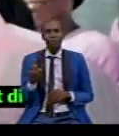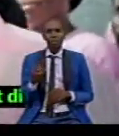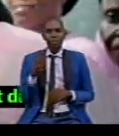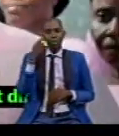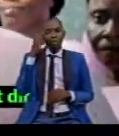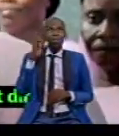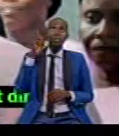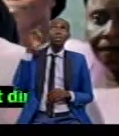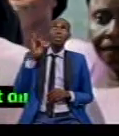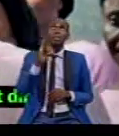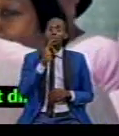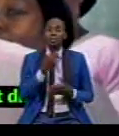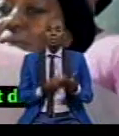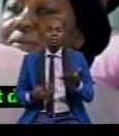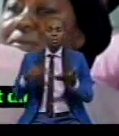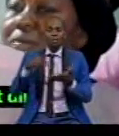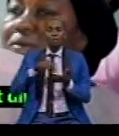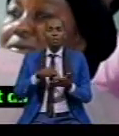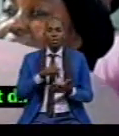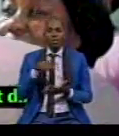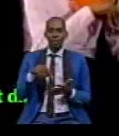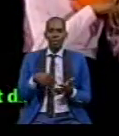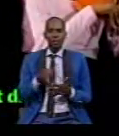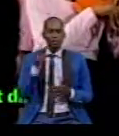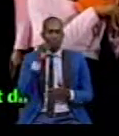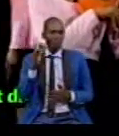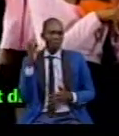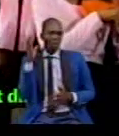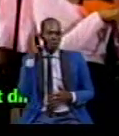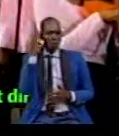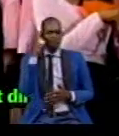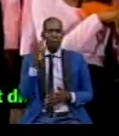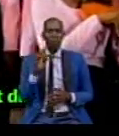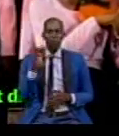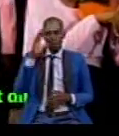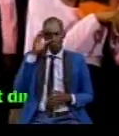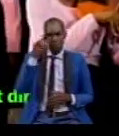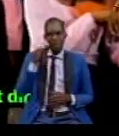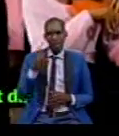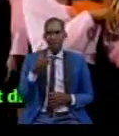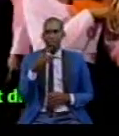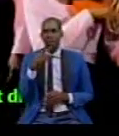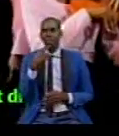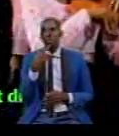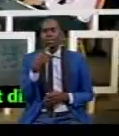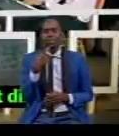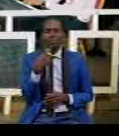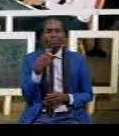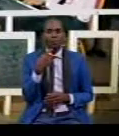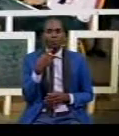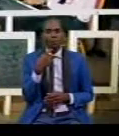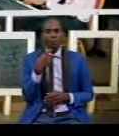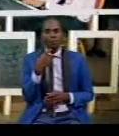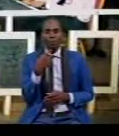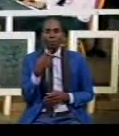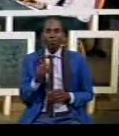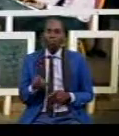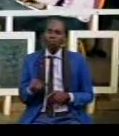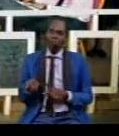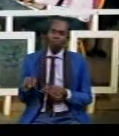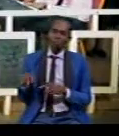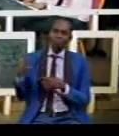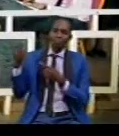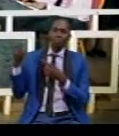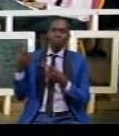changes a very nature. Reliance that leads for conversion